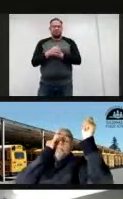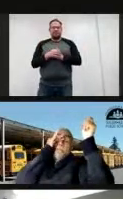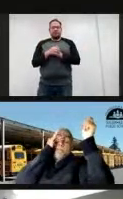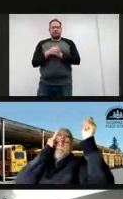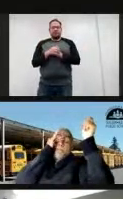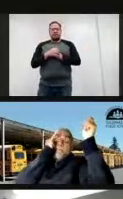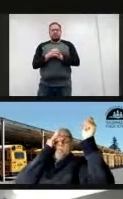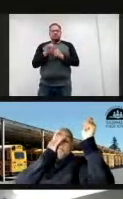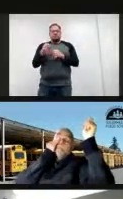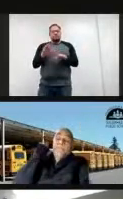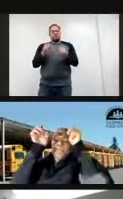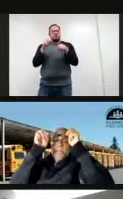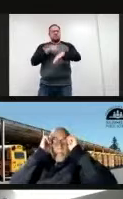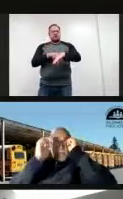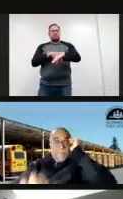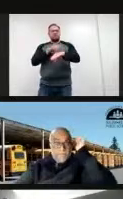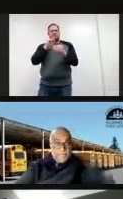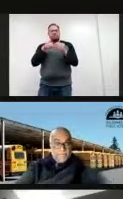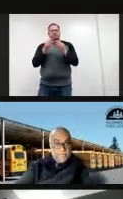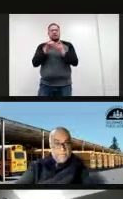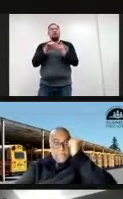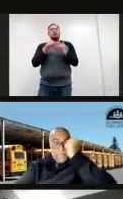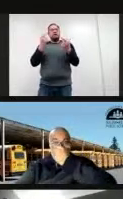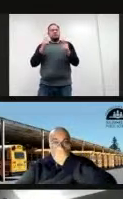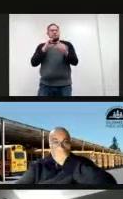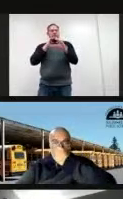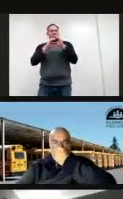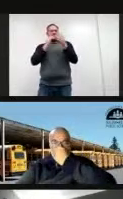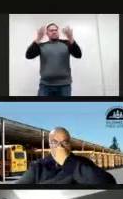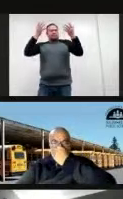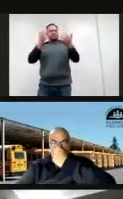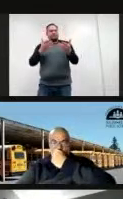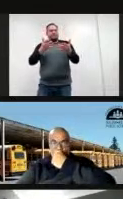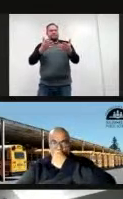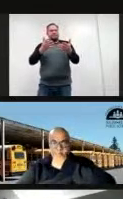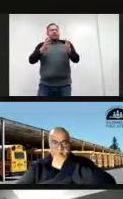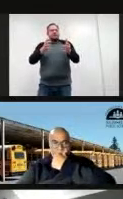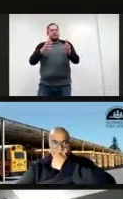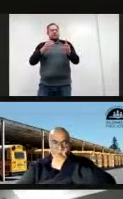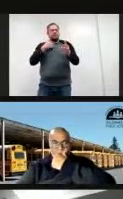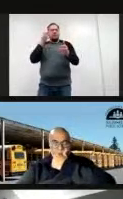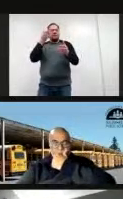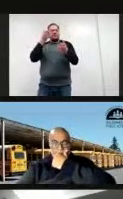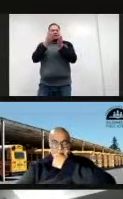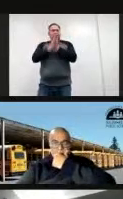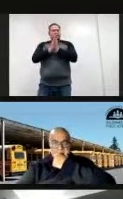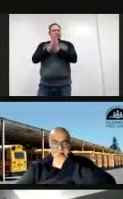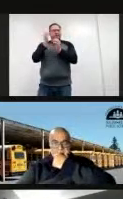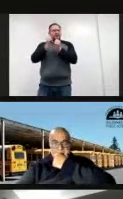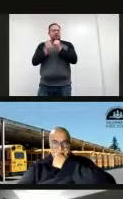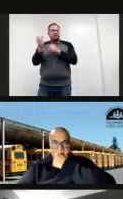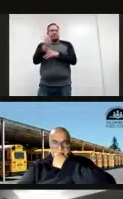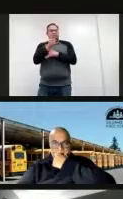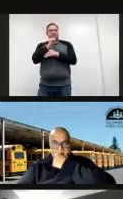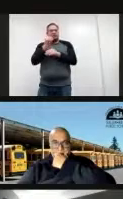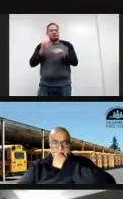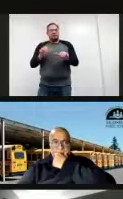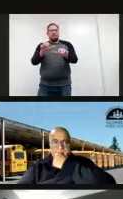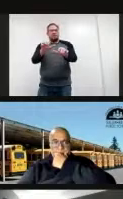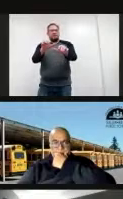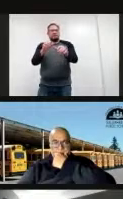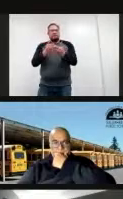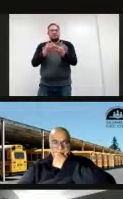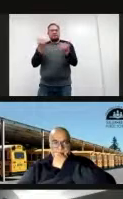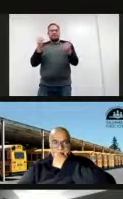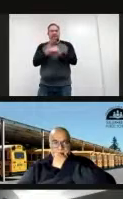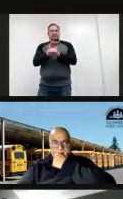take a little time to converse about it. When that conversation wraps up, I'm going to ask if each board member, because we're not taking action as a group tonight,